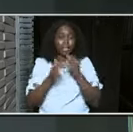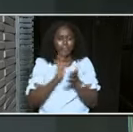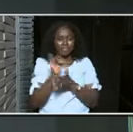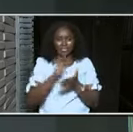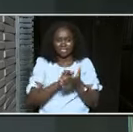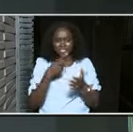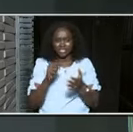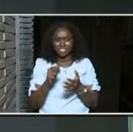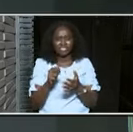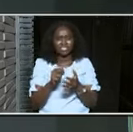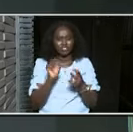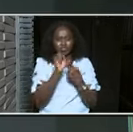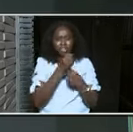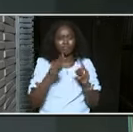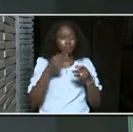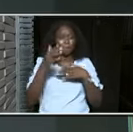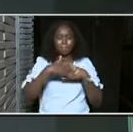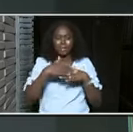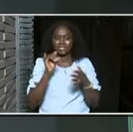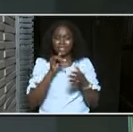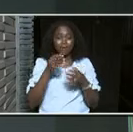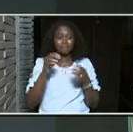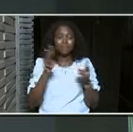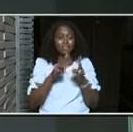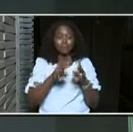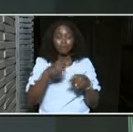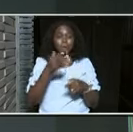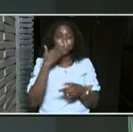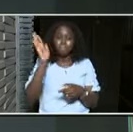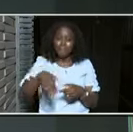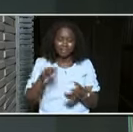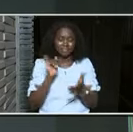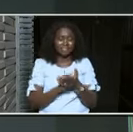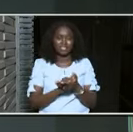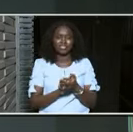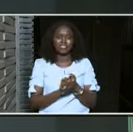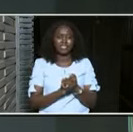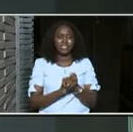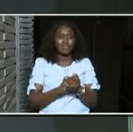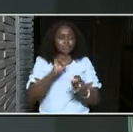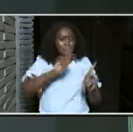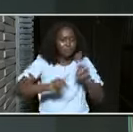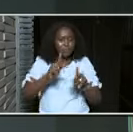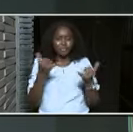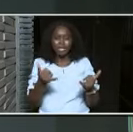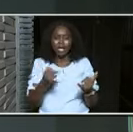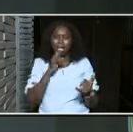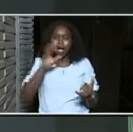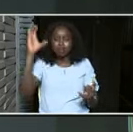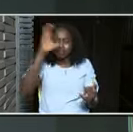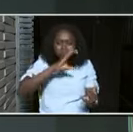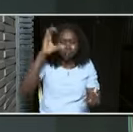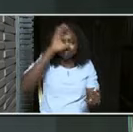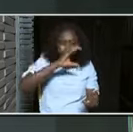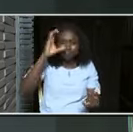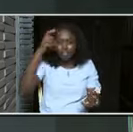has gone so bad to the extent that people are looking for the best.